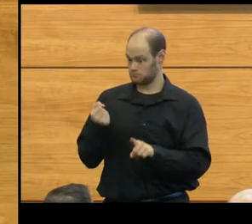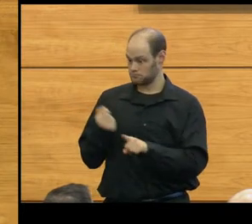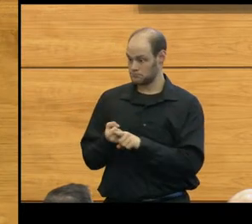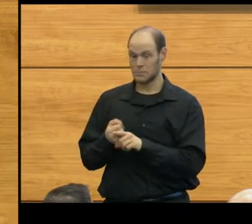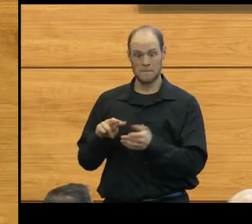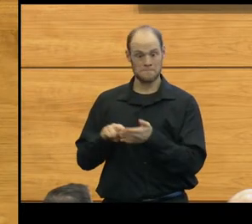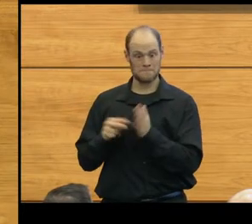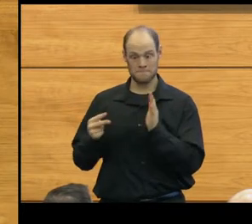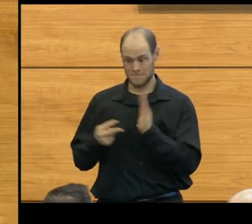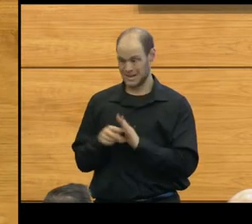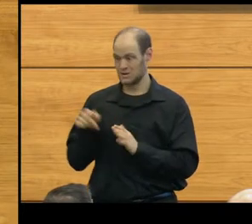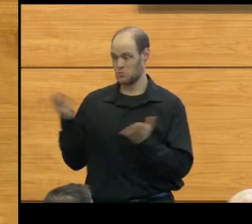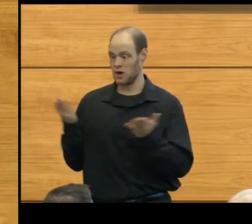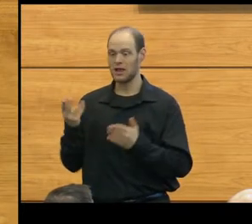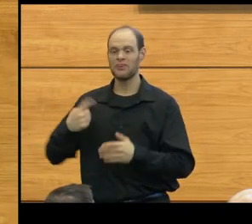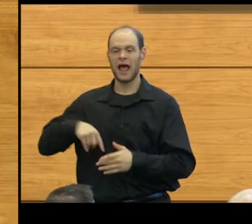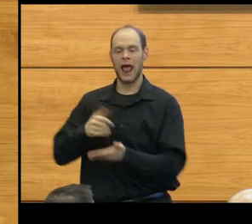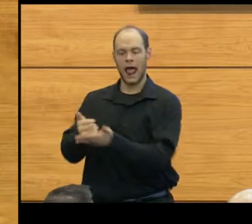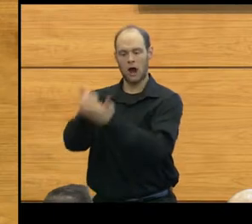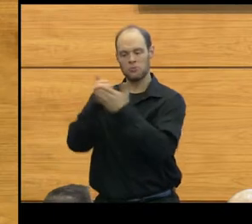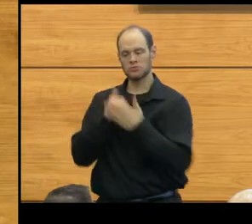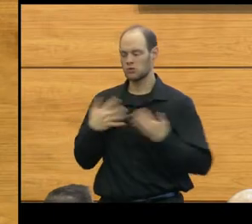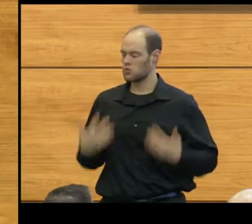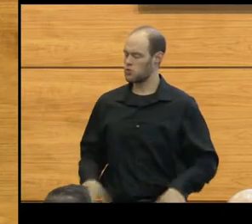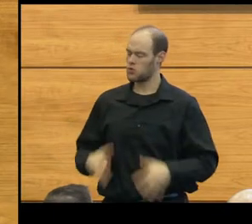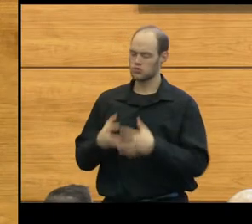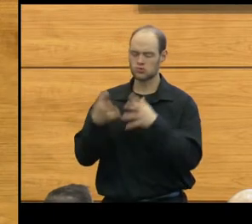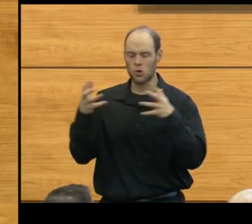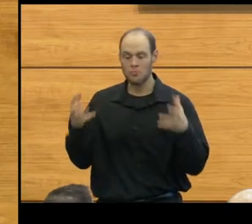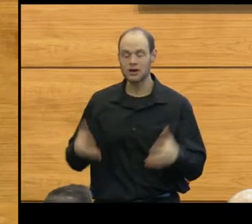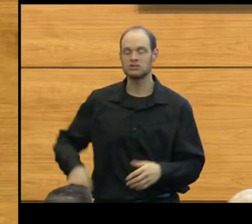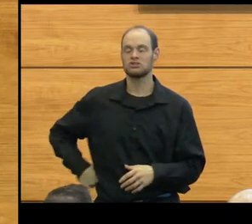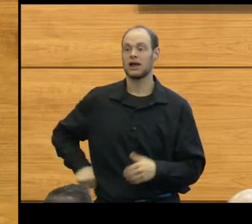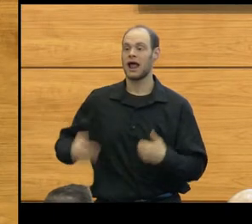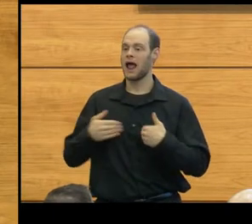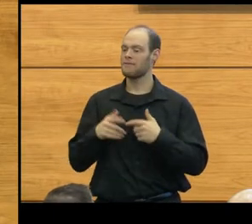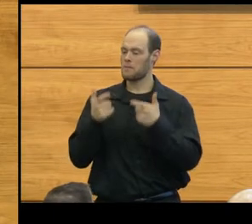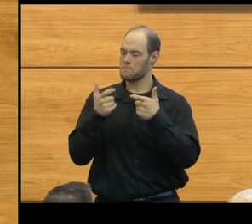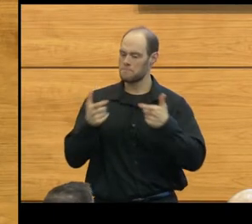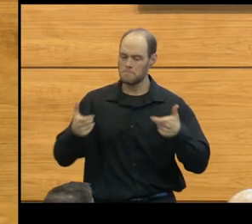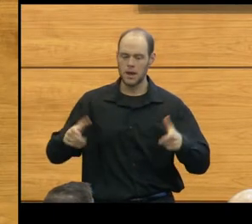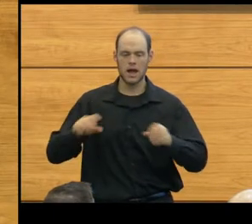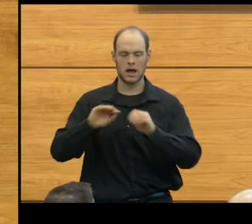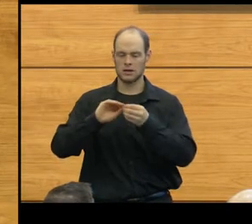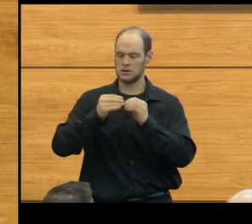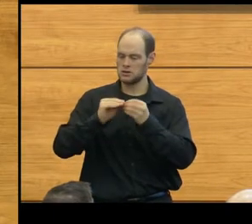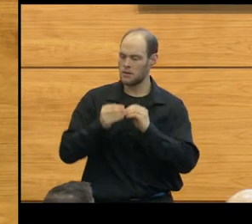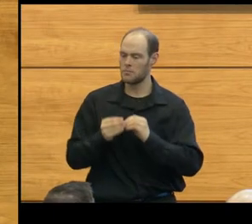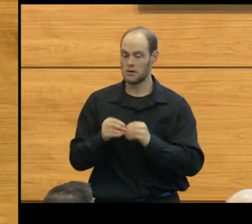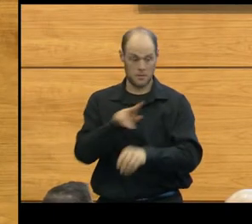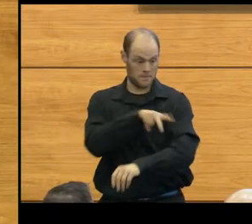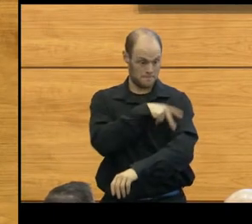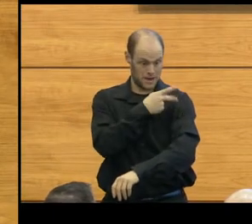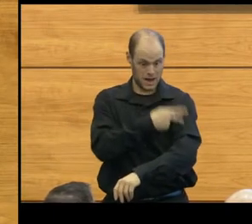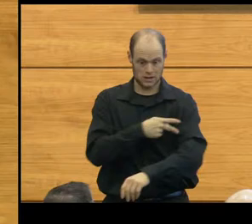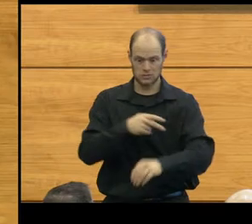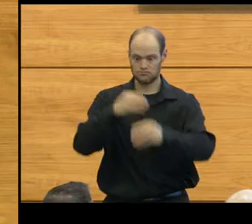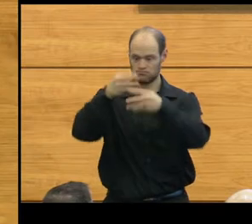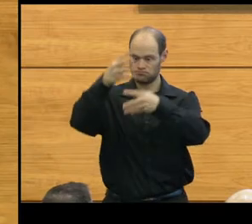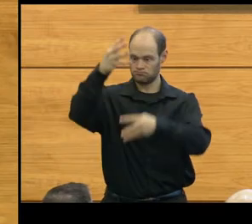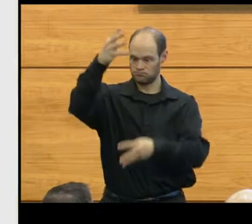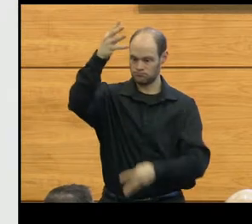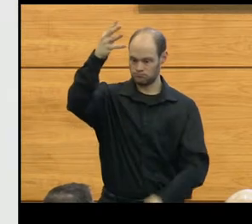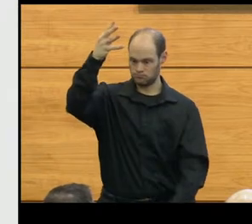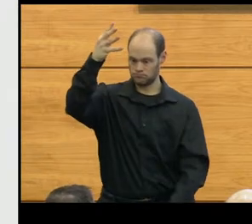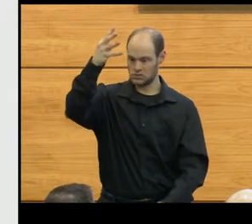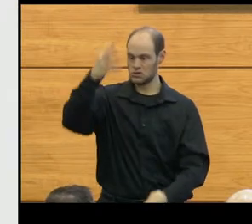been one of the areas that has helped us the most. By having this large volume of patients that we've had